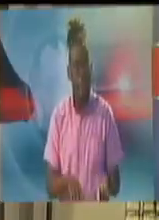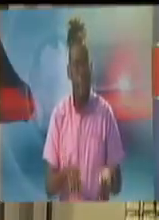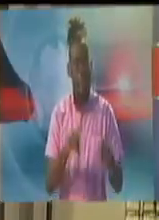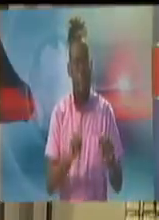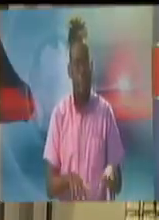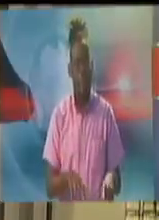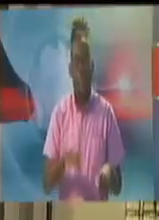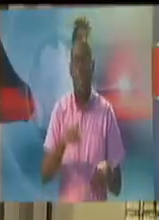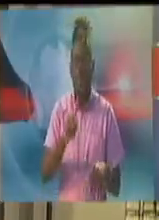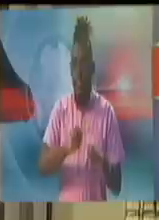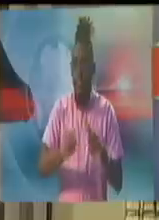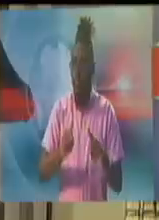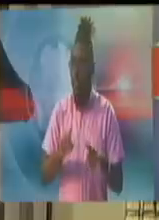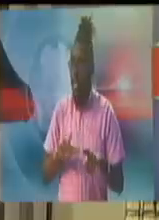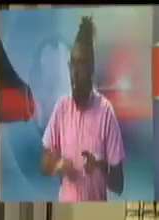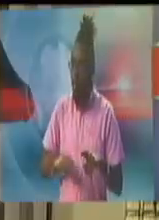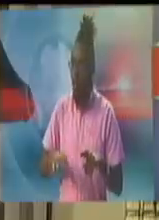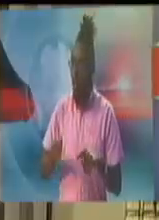for instance,